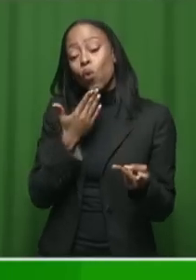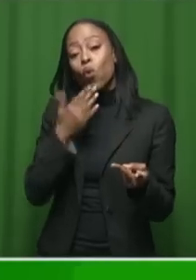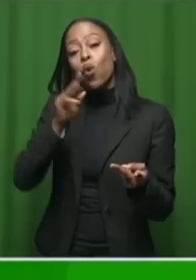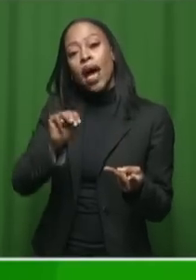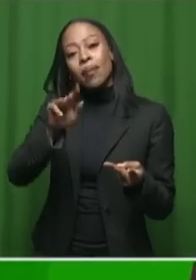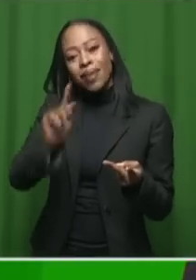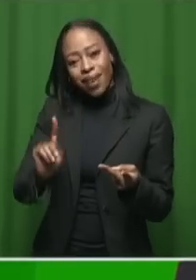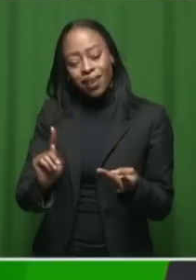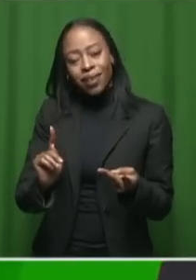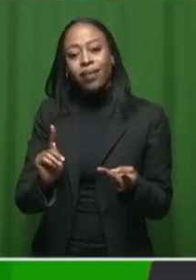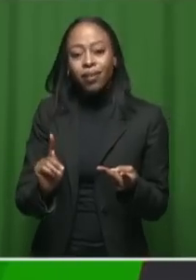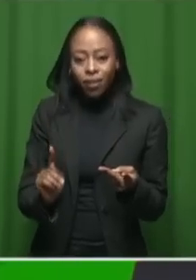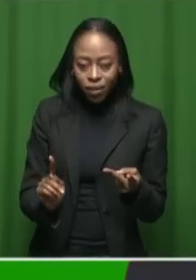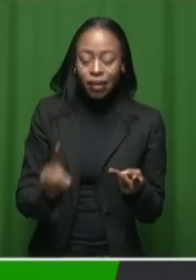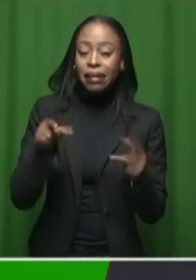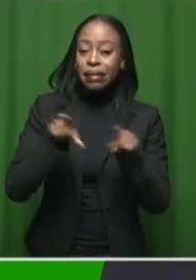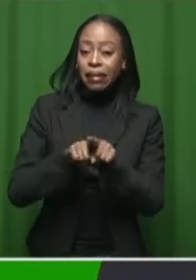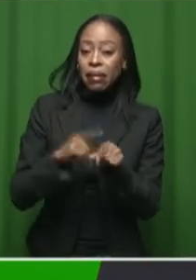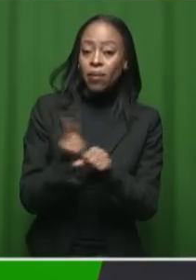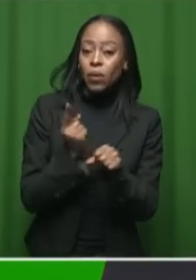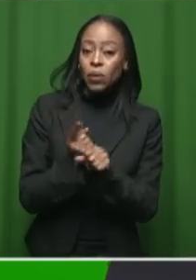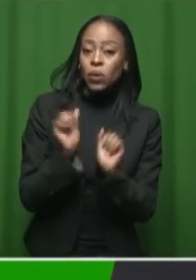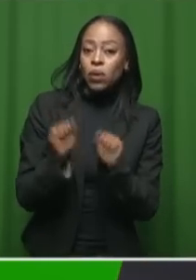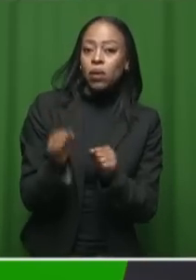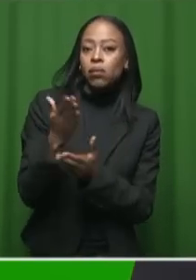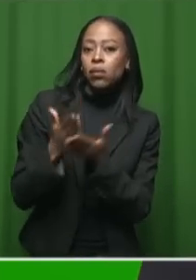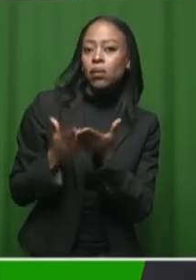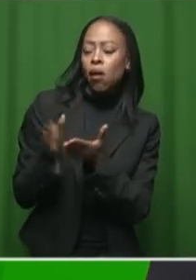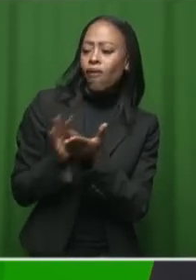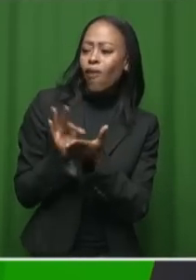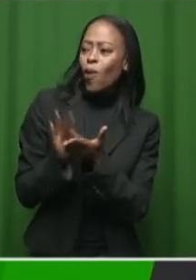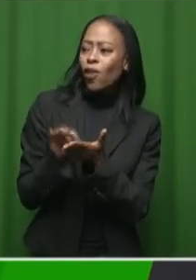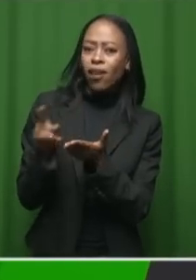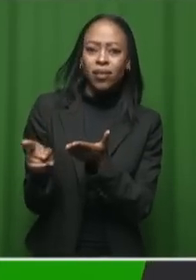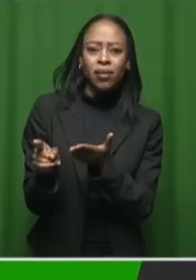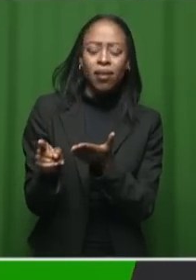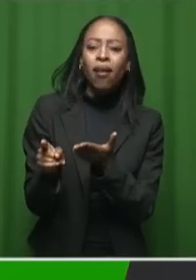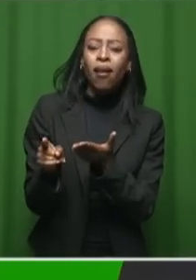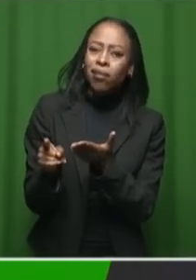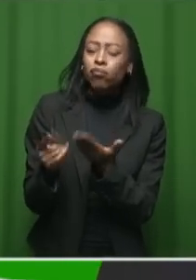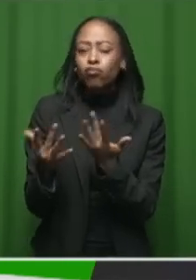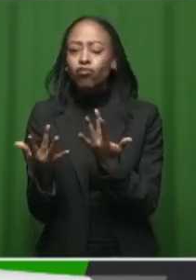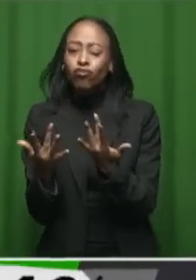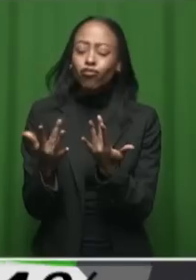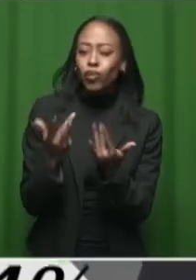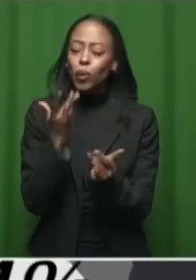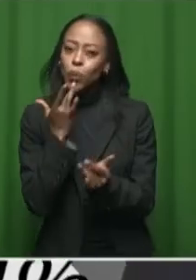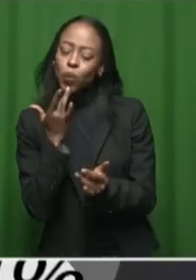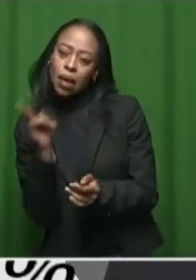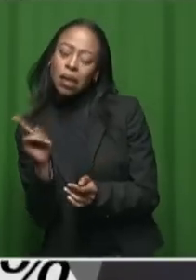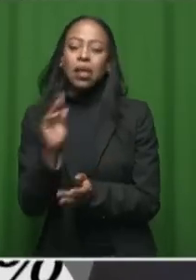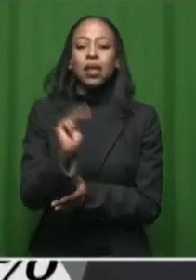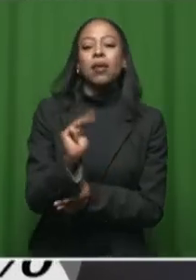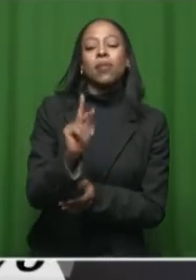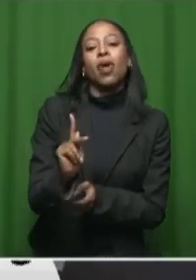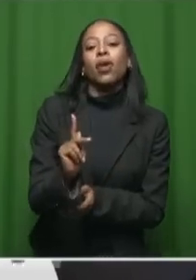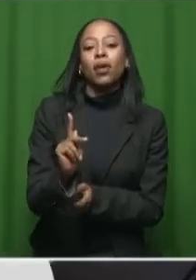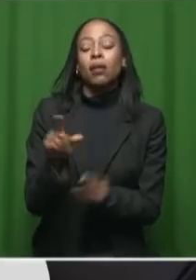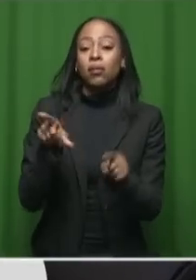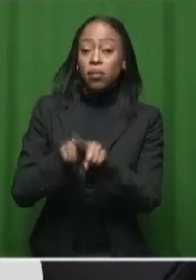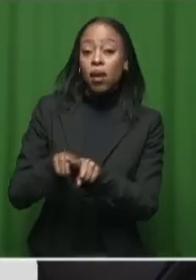party. And of course, we do understand that some voters have warmed up to Zuma, President Jacob Zuma, since